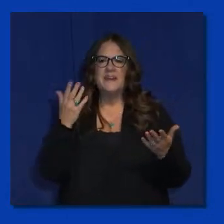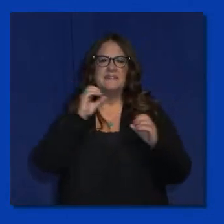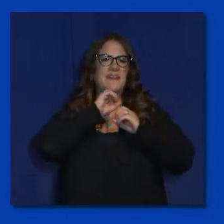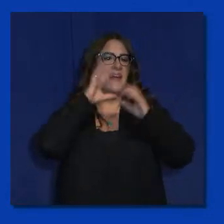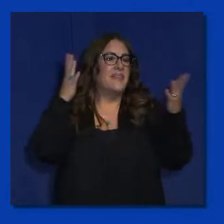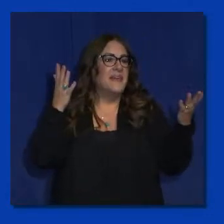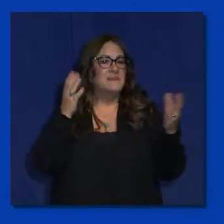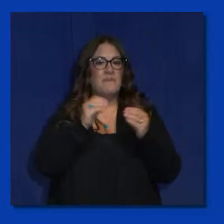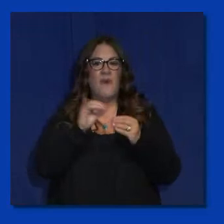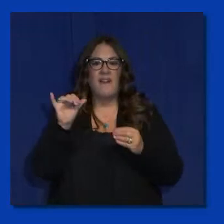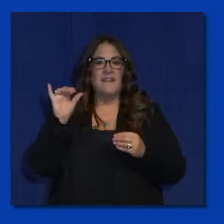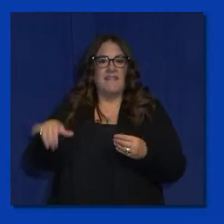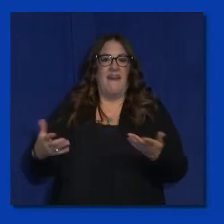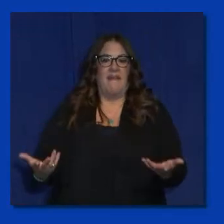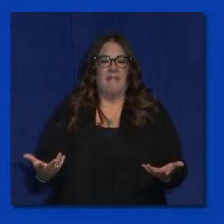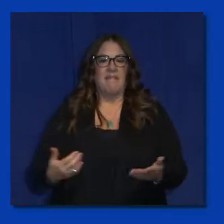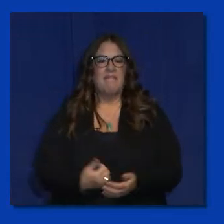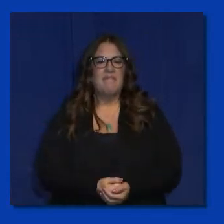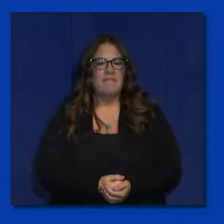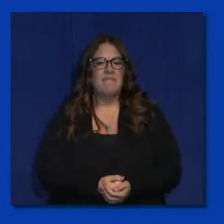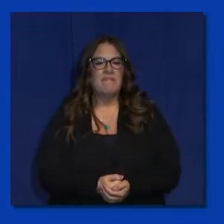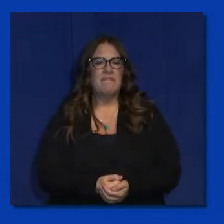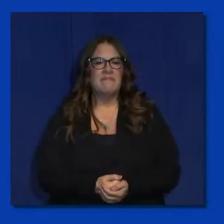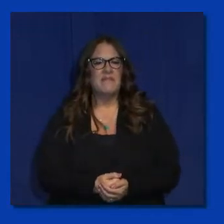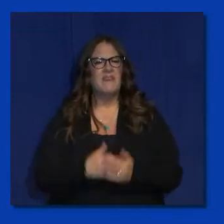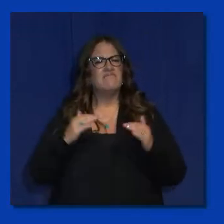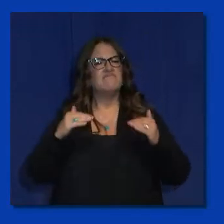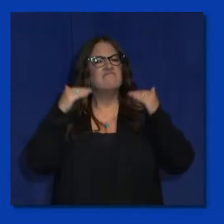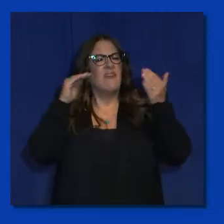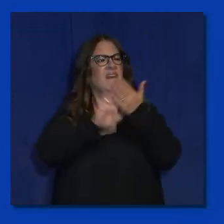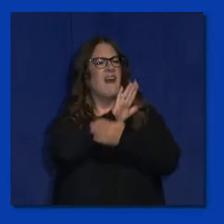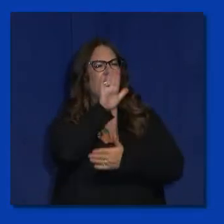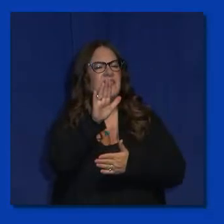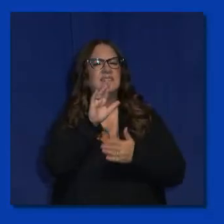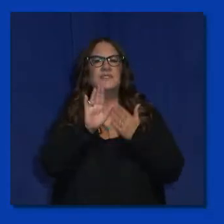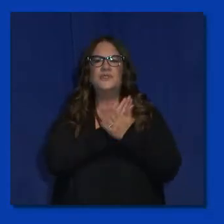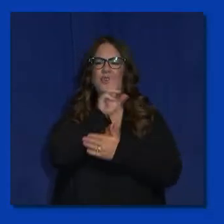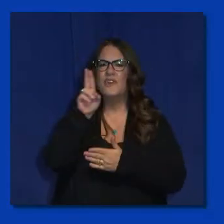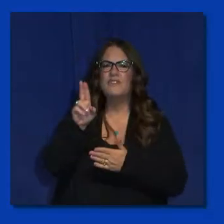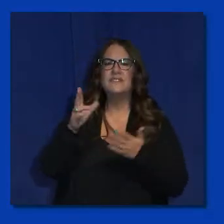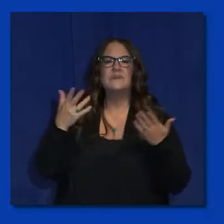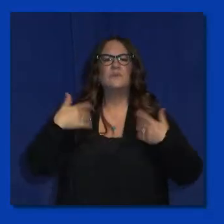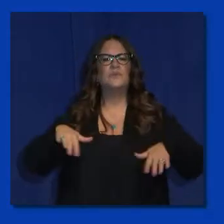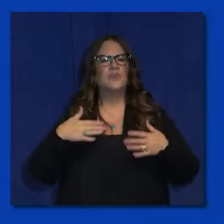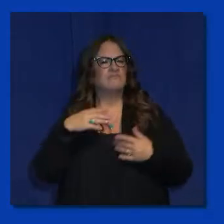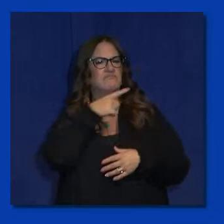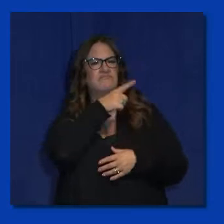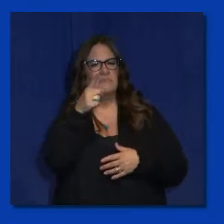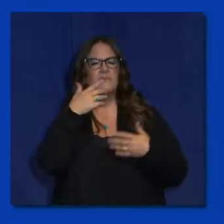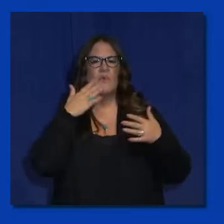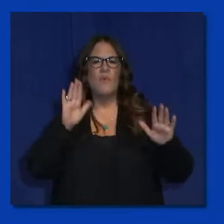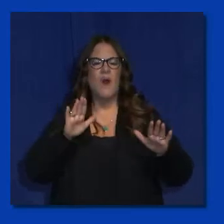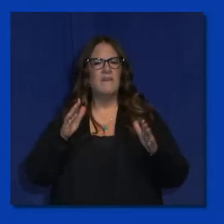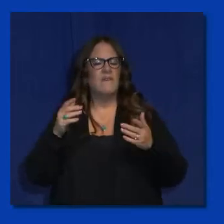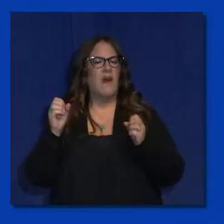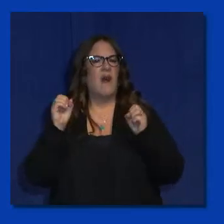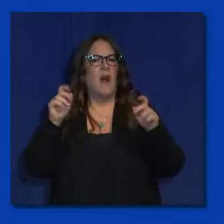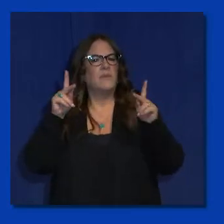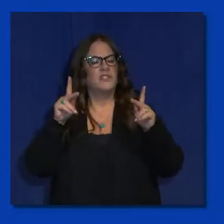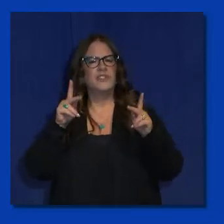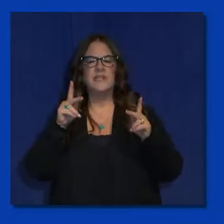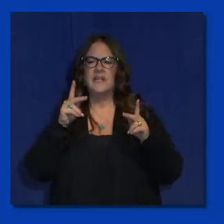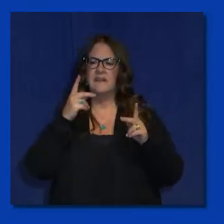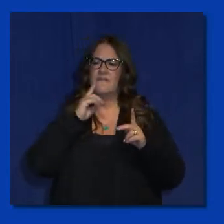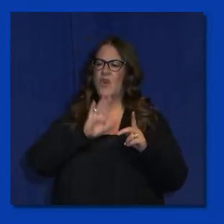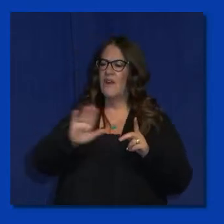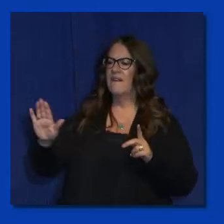nothing like it. Institutions of higher learning here in the state of California, no greater, conveyor belt for opportunity and